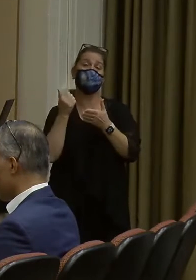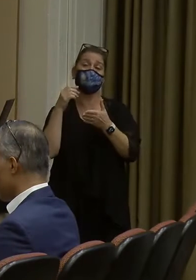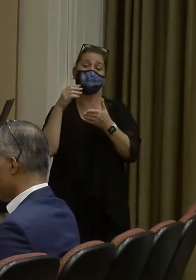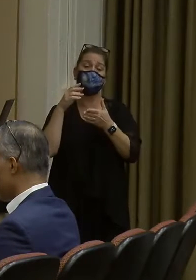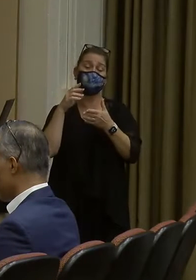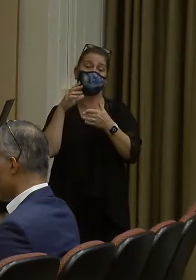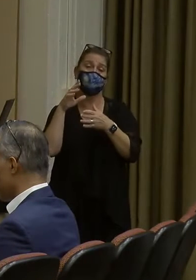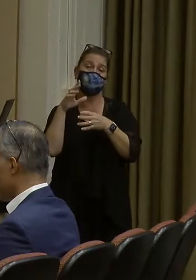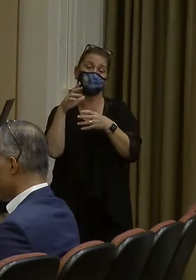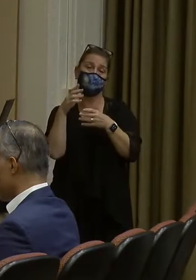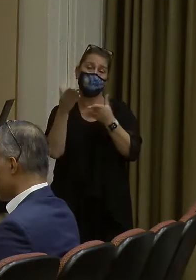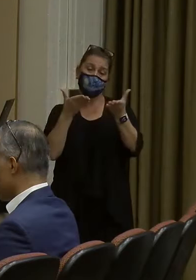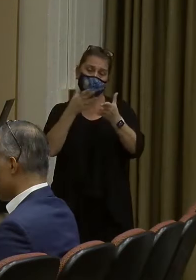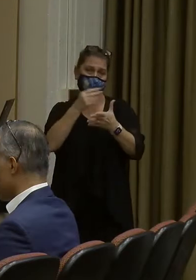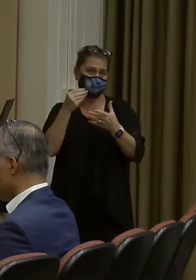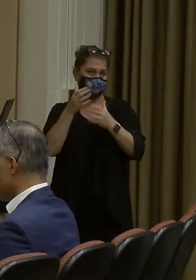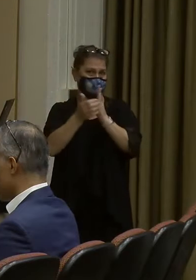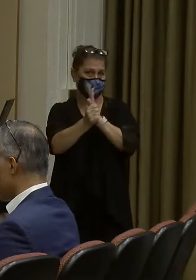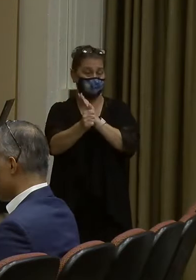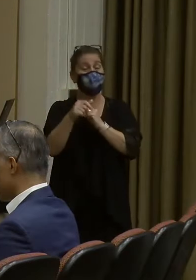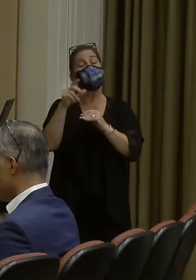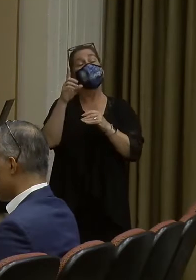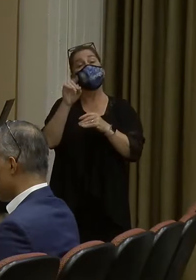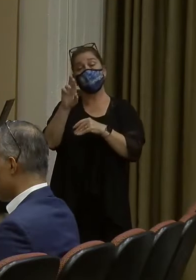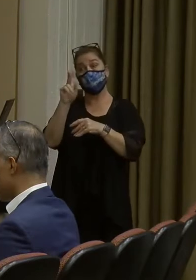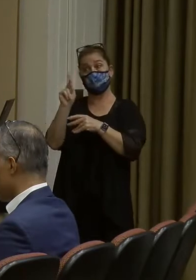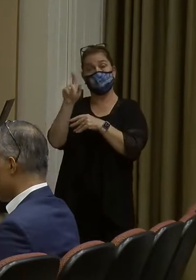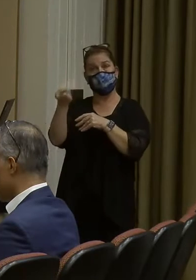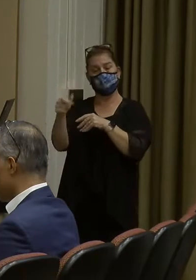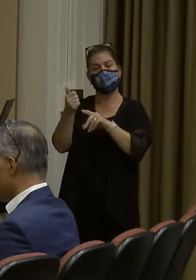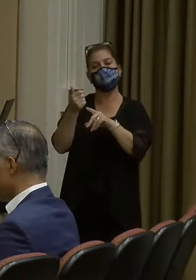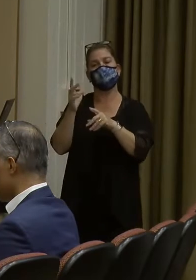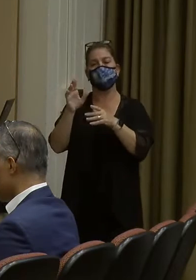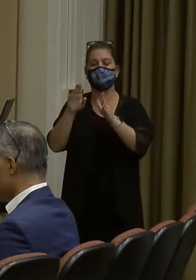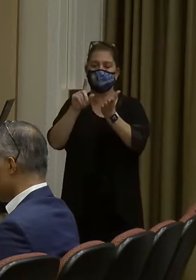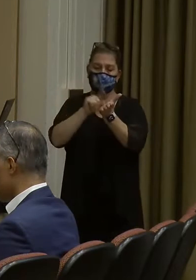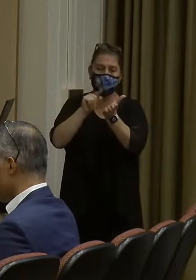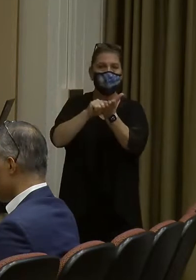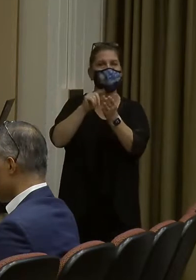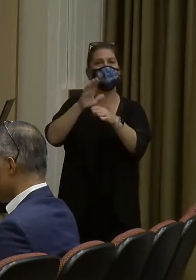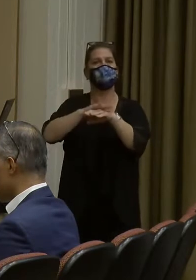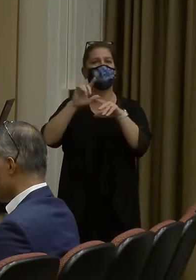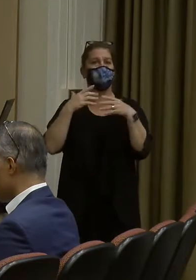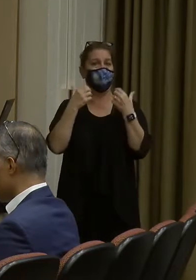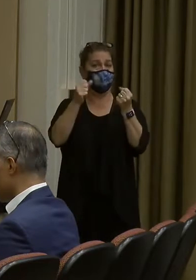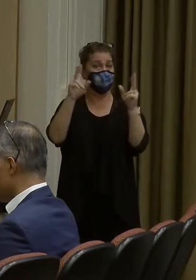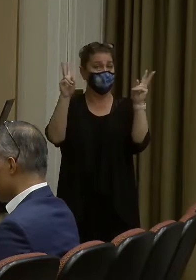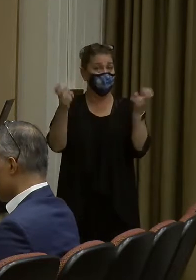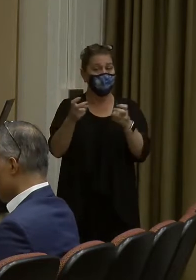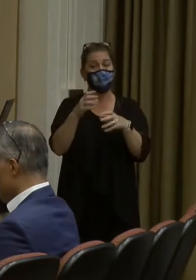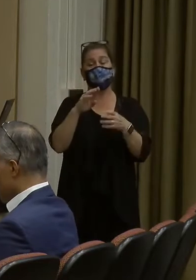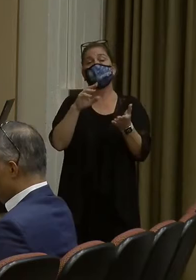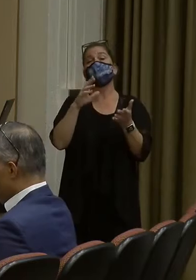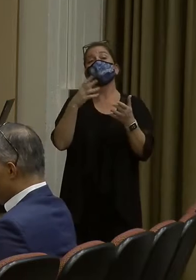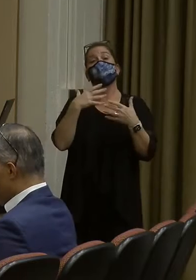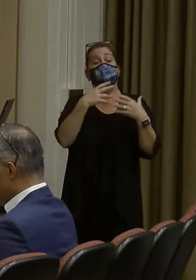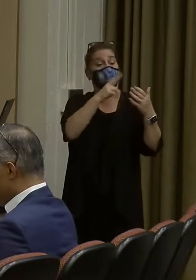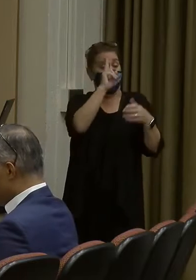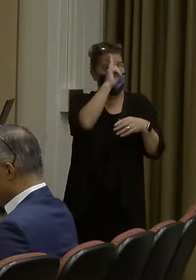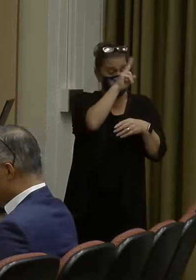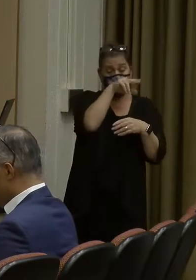skills. Dr. Kyriacou has published and presented on public health topics, including hospital to nursing home